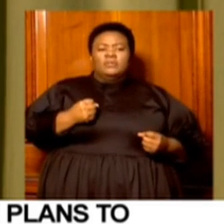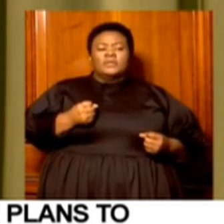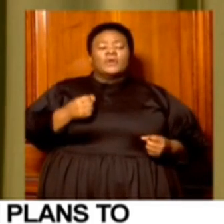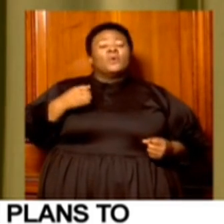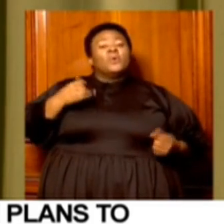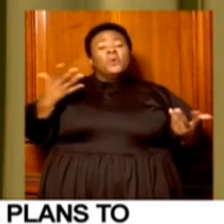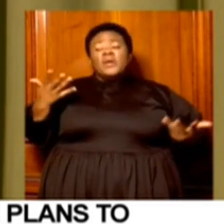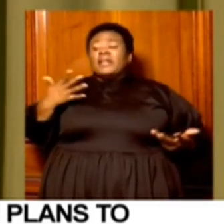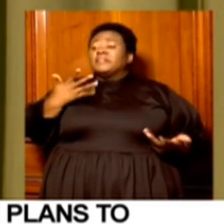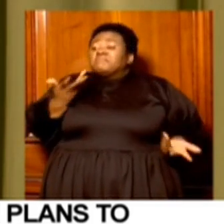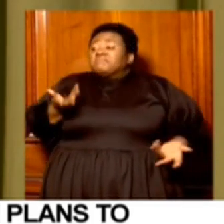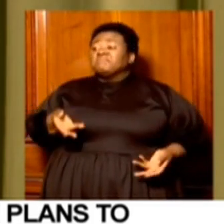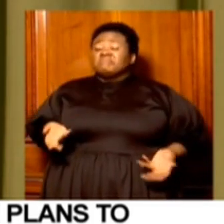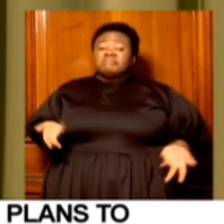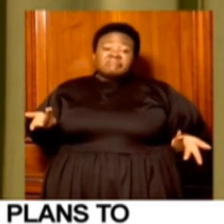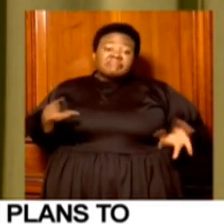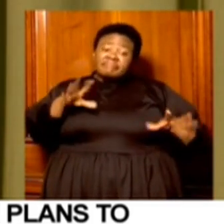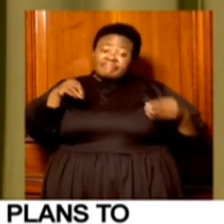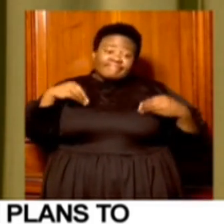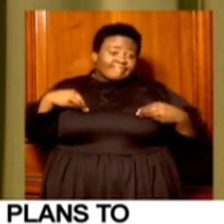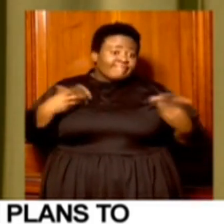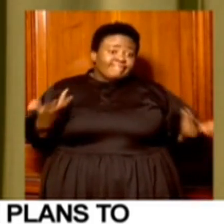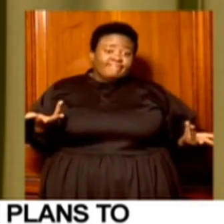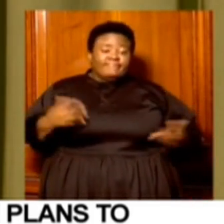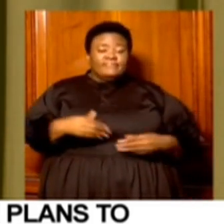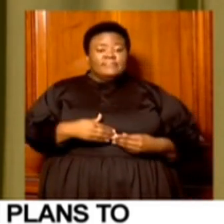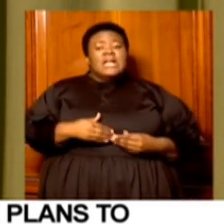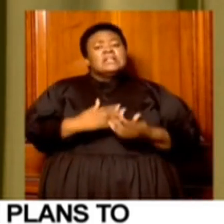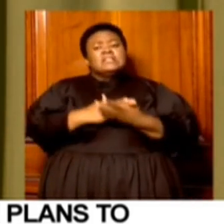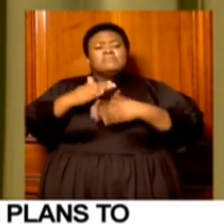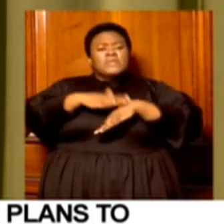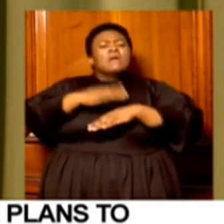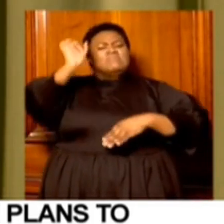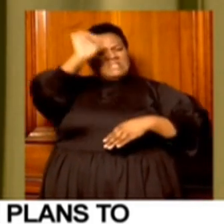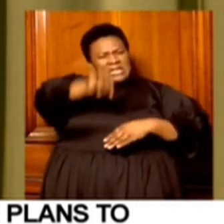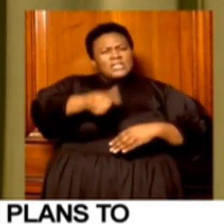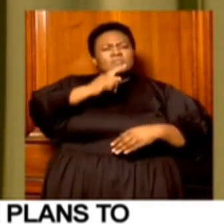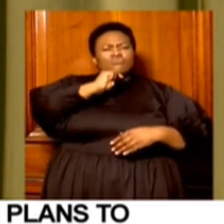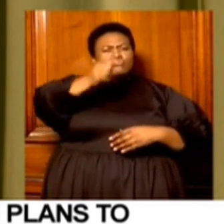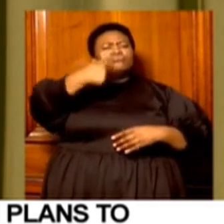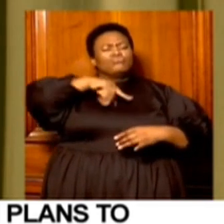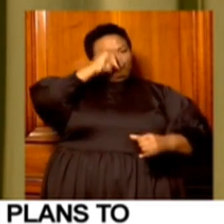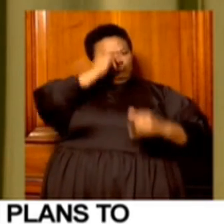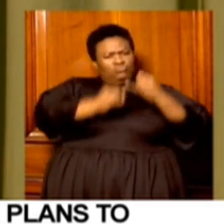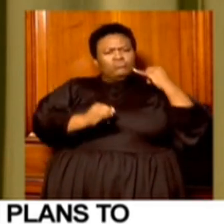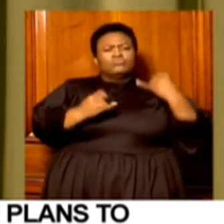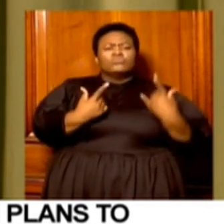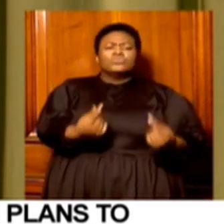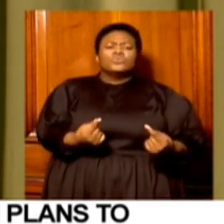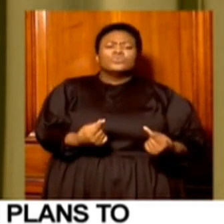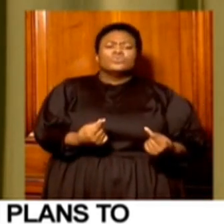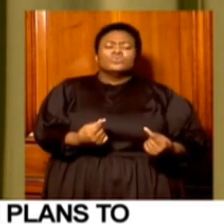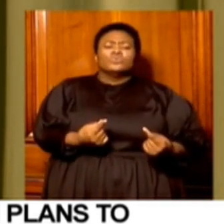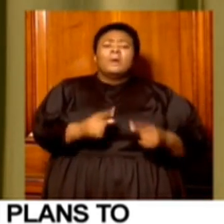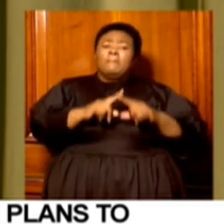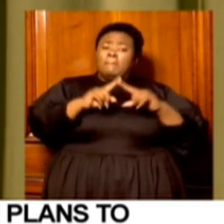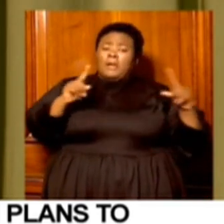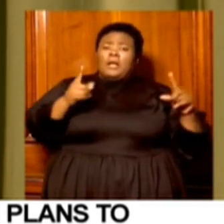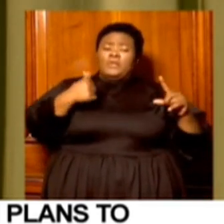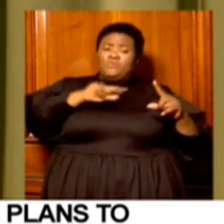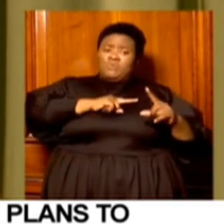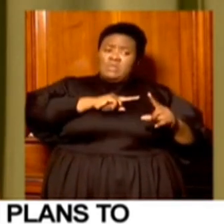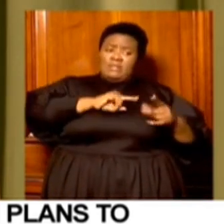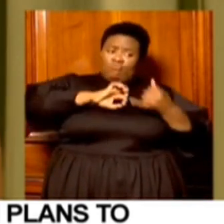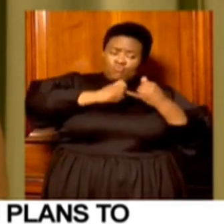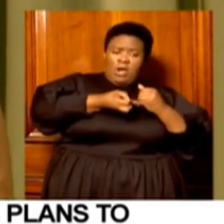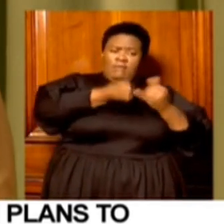sometimes. And sometimes we ourselves were wrong. But we have intensified ensuring that